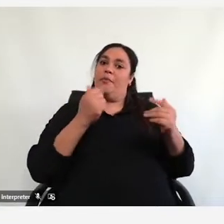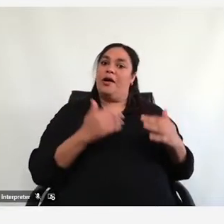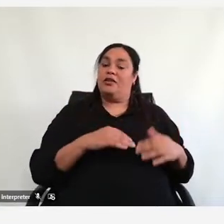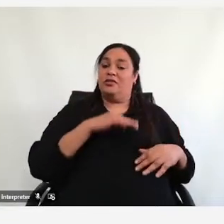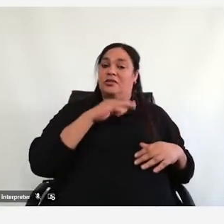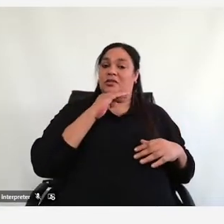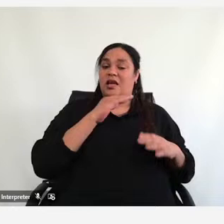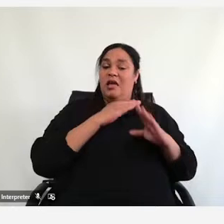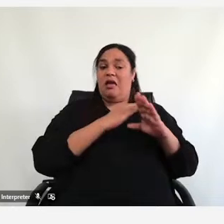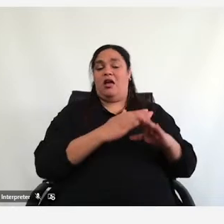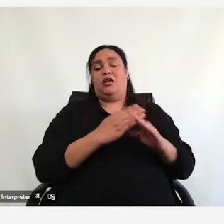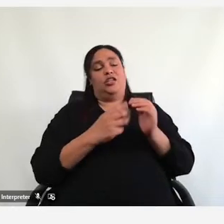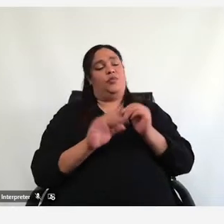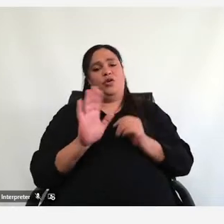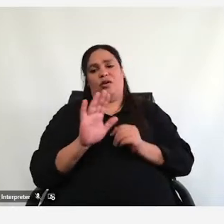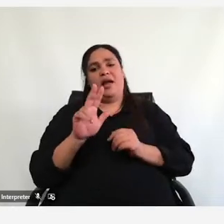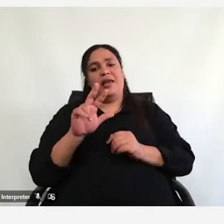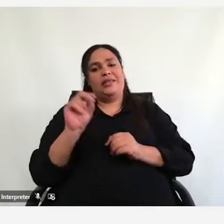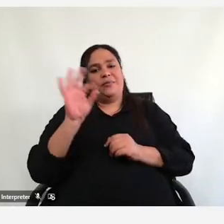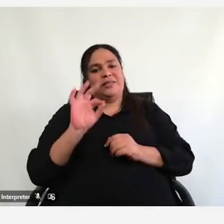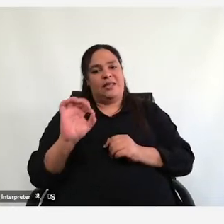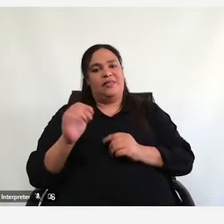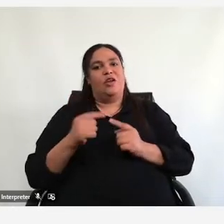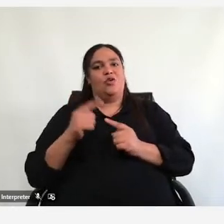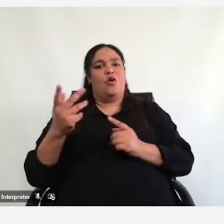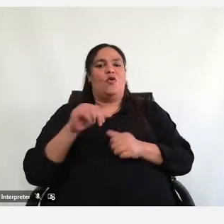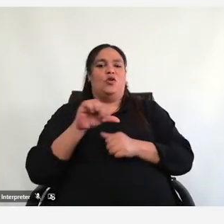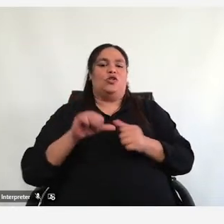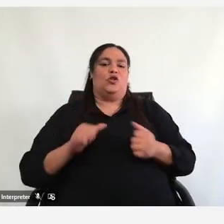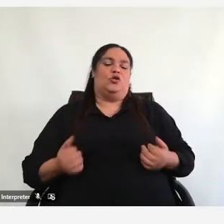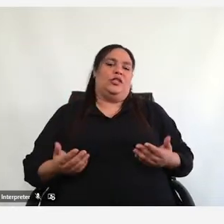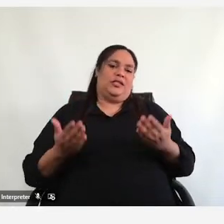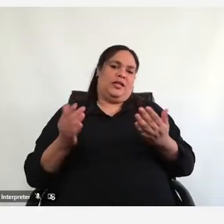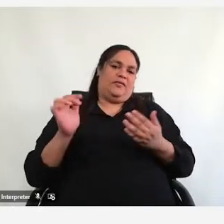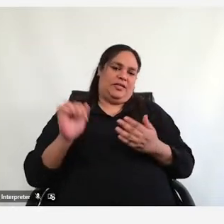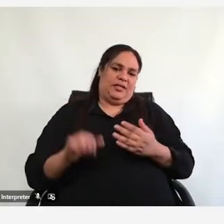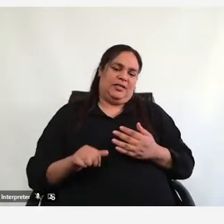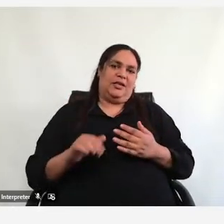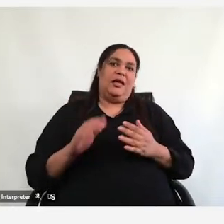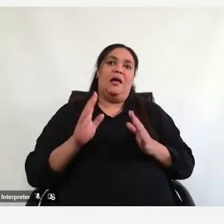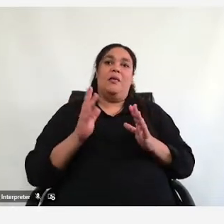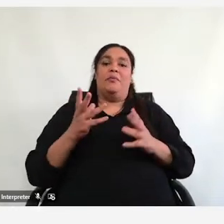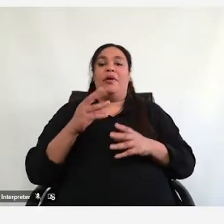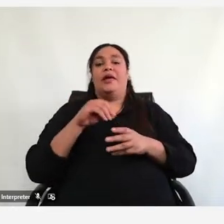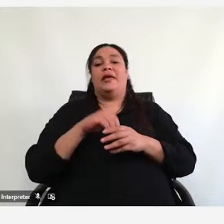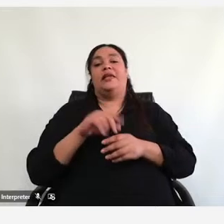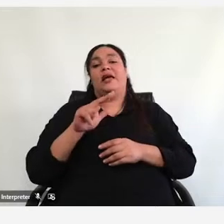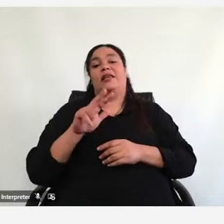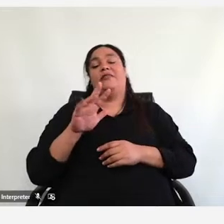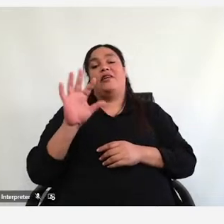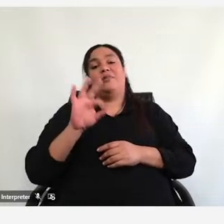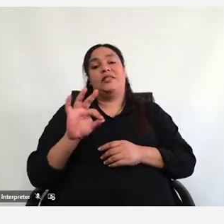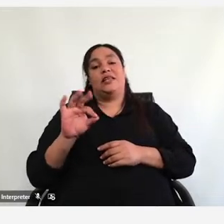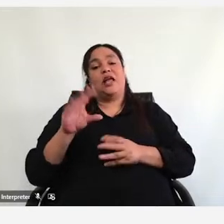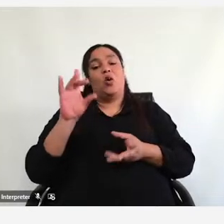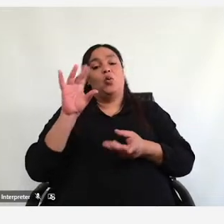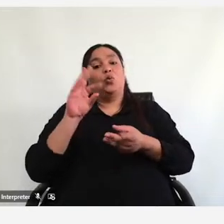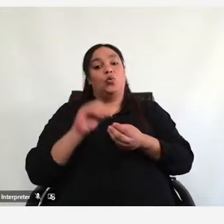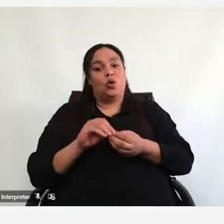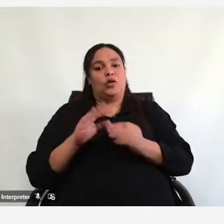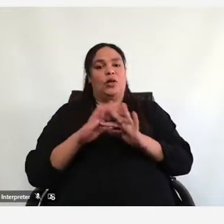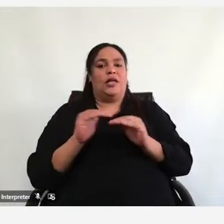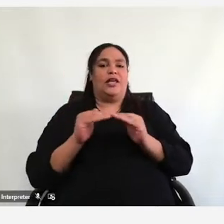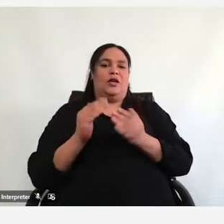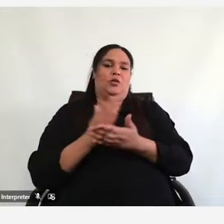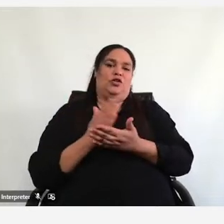anti-poor. 80% of this budget is going to social services, and just under 85% of our total equitable